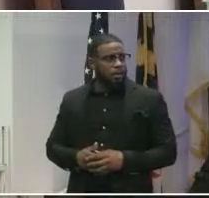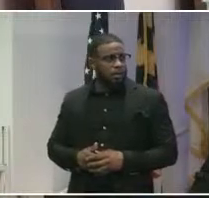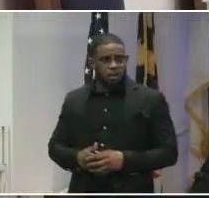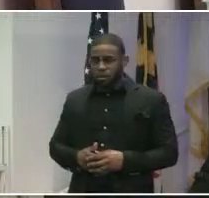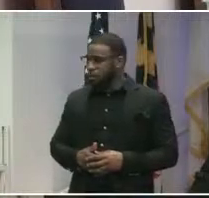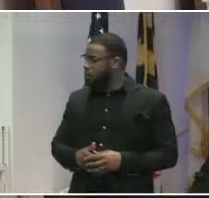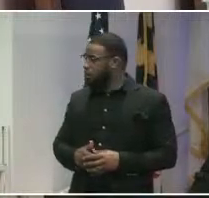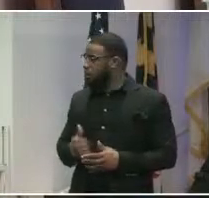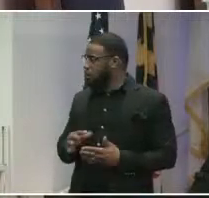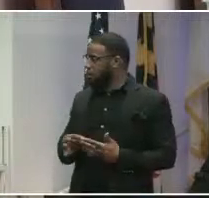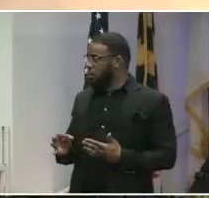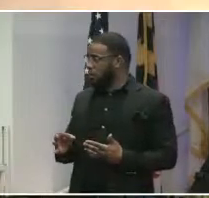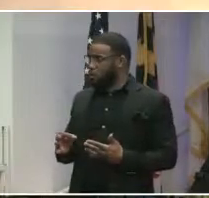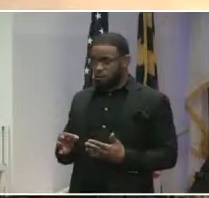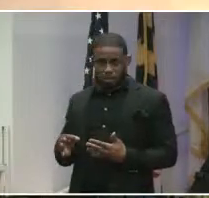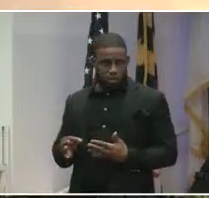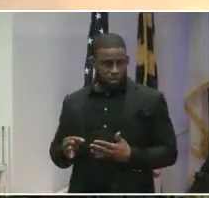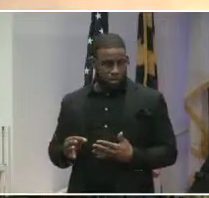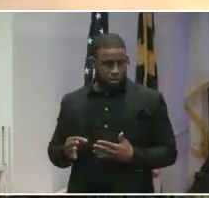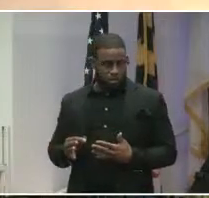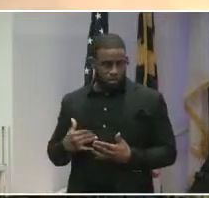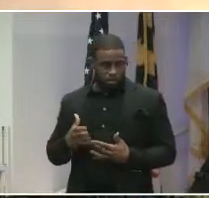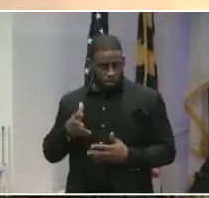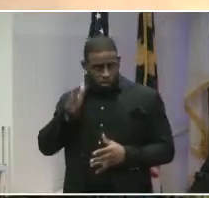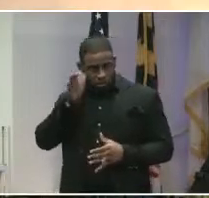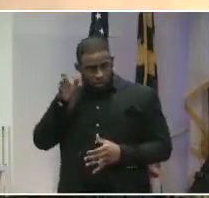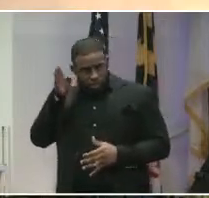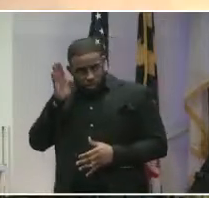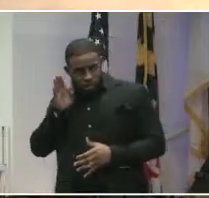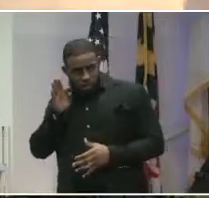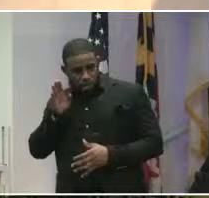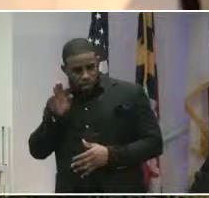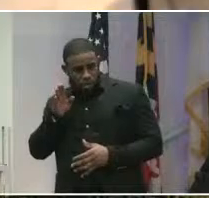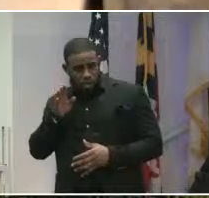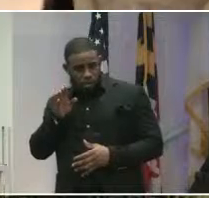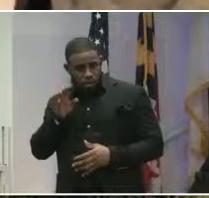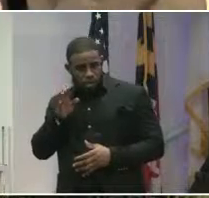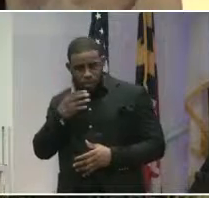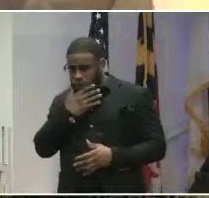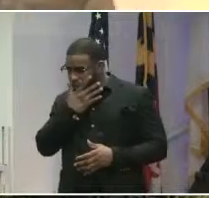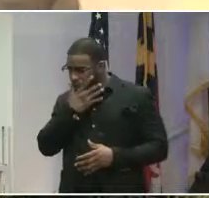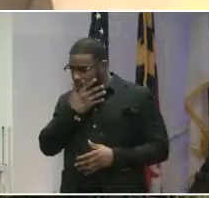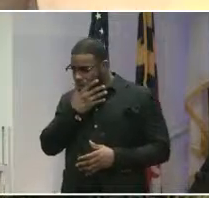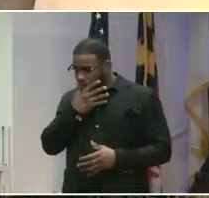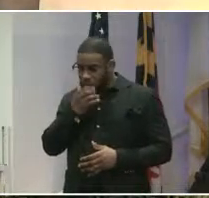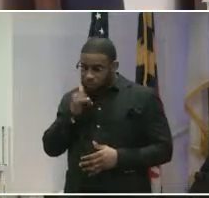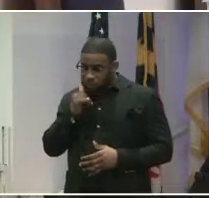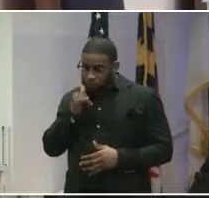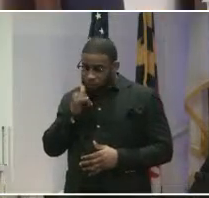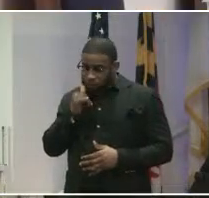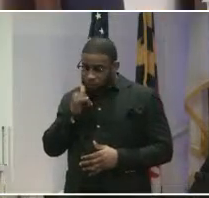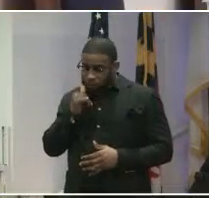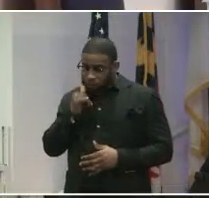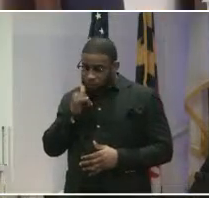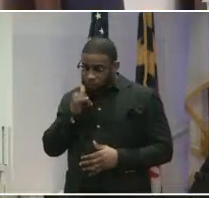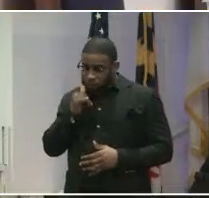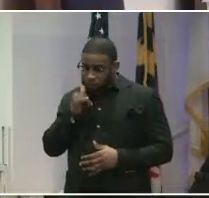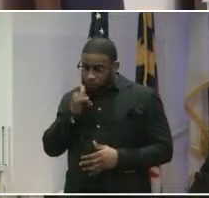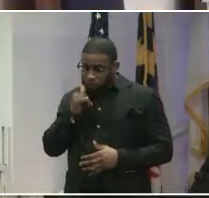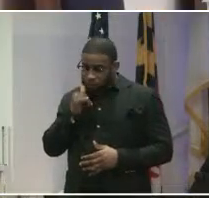Now I got a choice. I can listen to God. I can go on about my